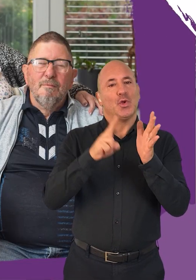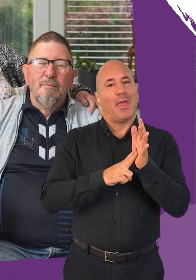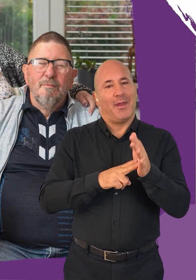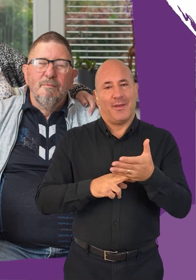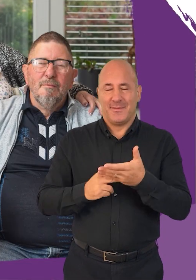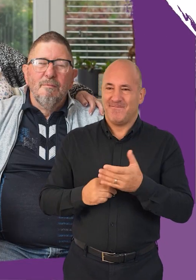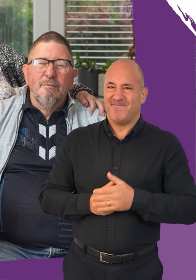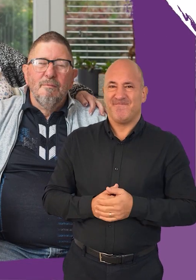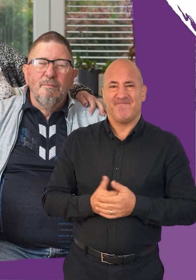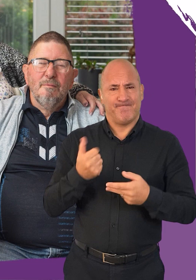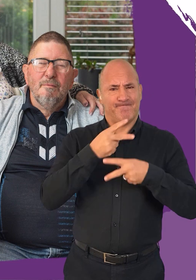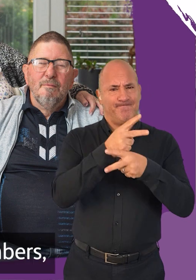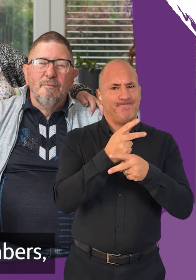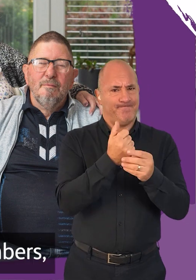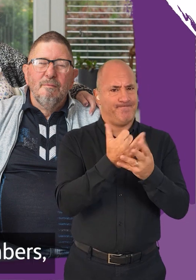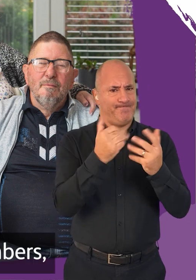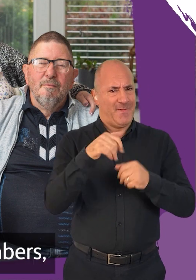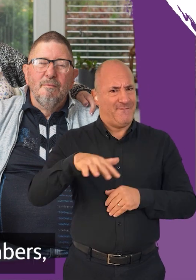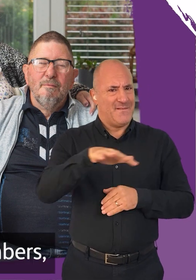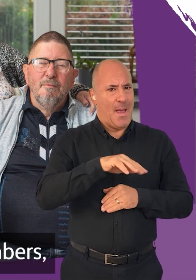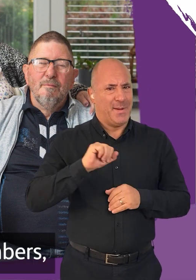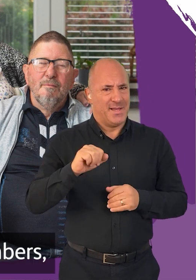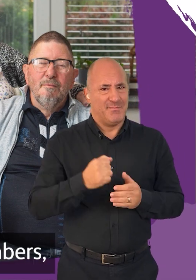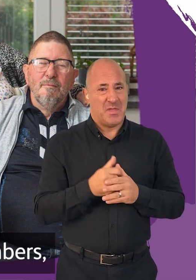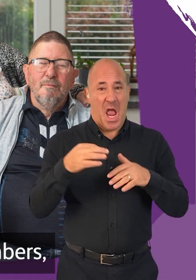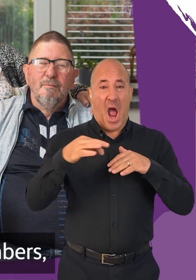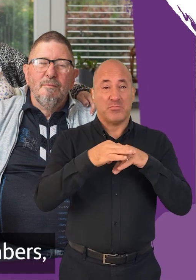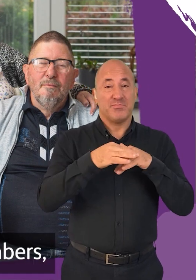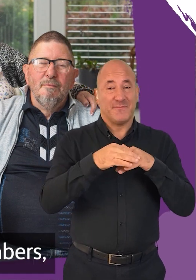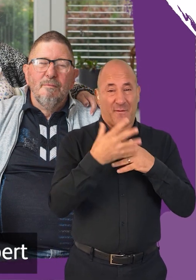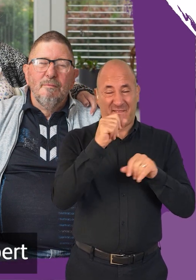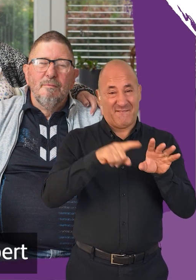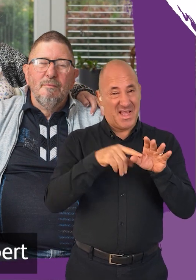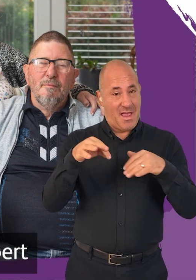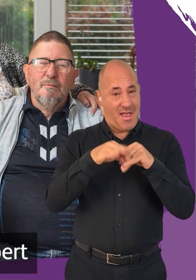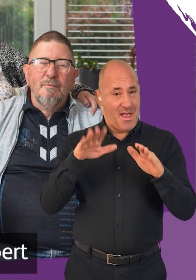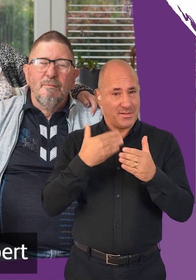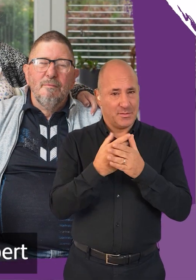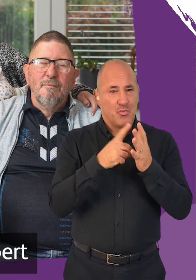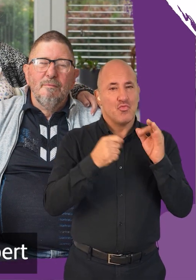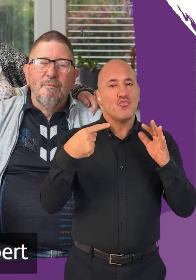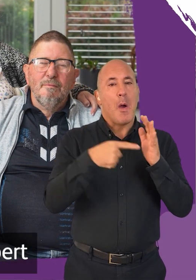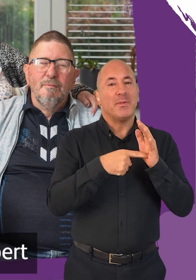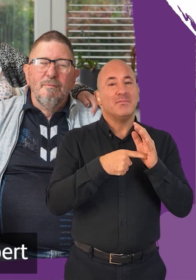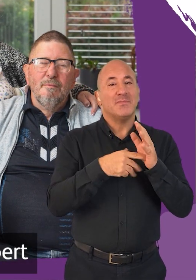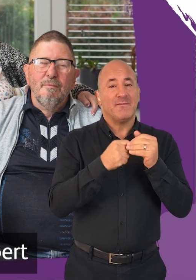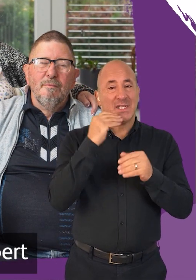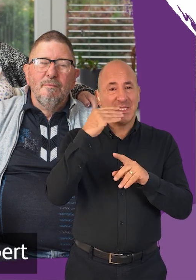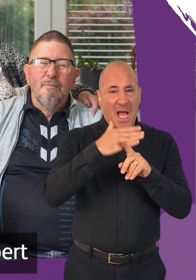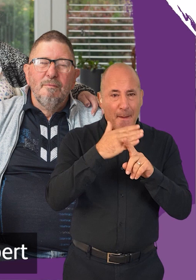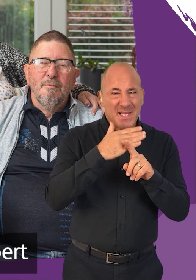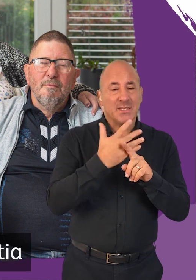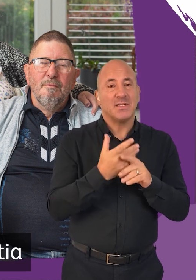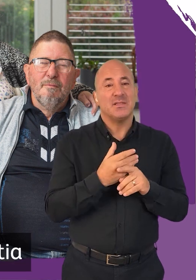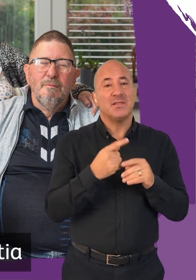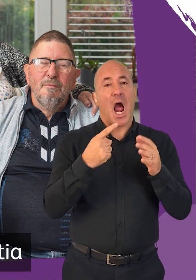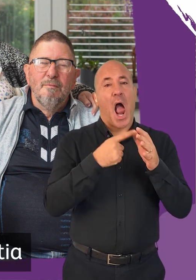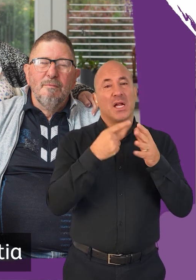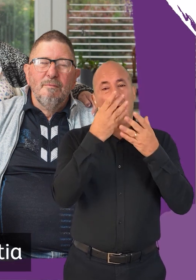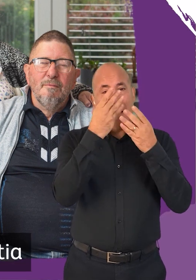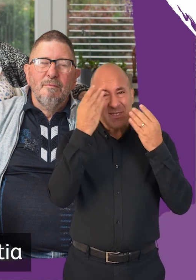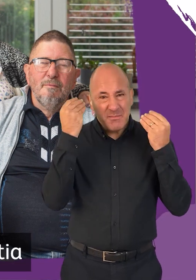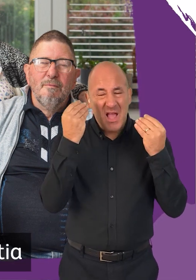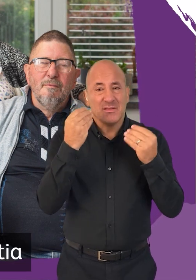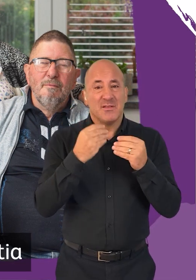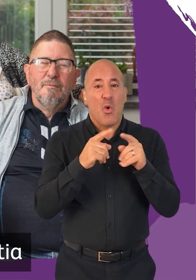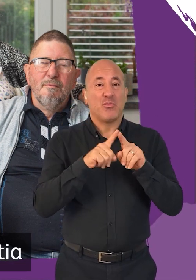Gillian Marin. Gillian cares for a number of family members, including her husband of 50 years, Robert, who has